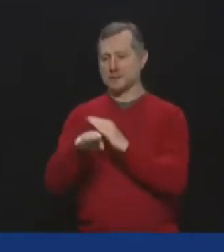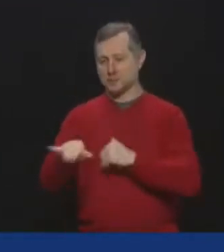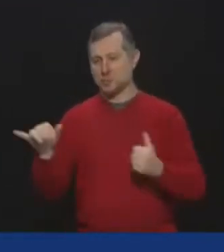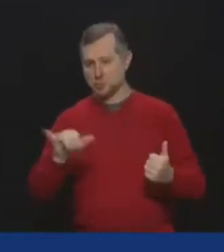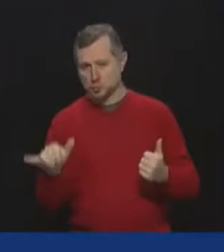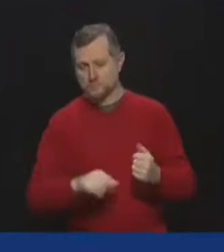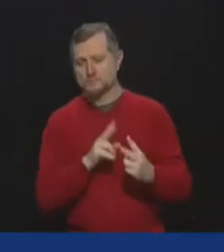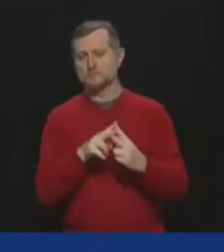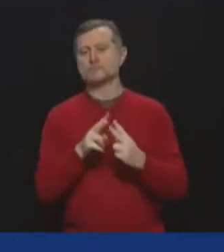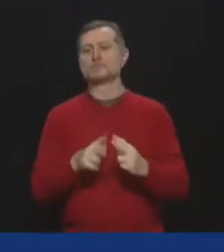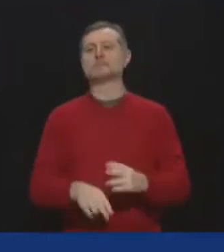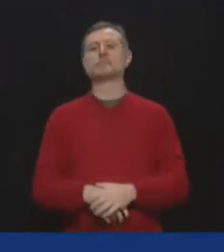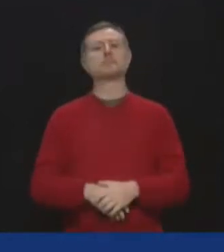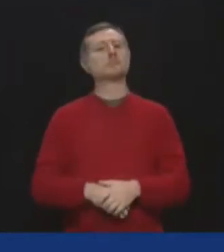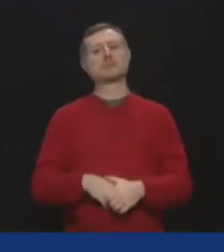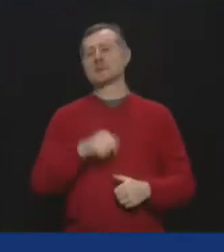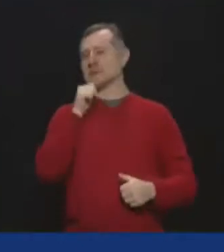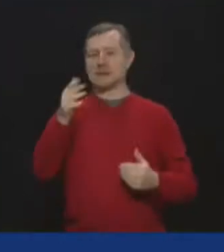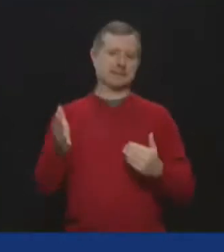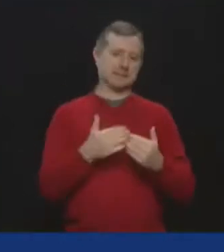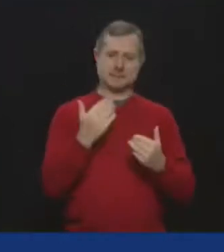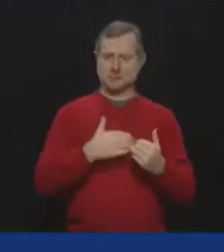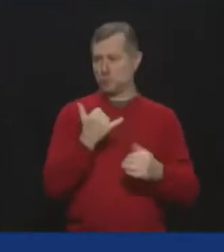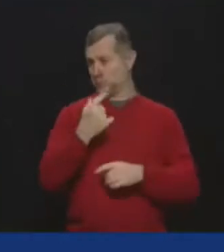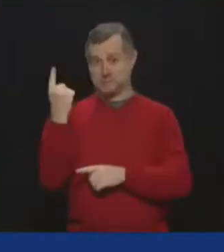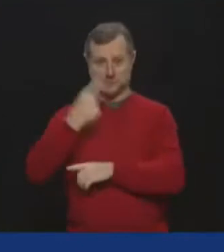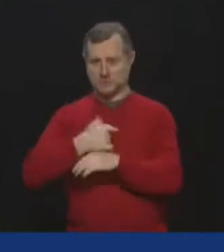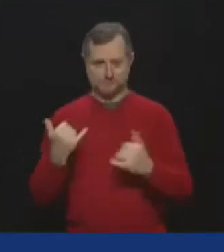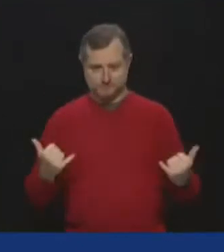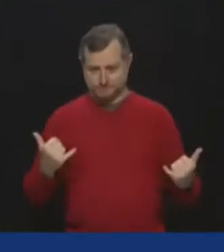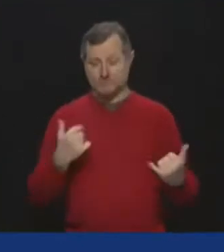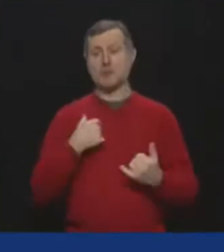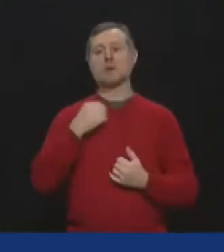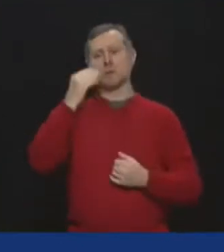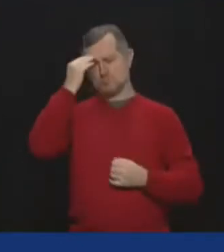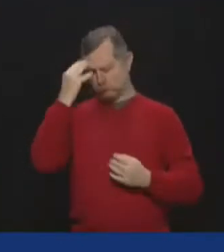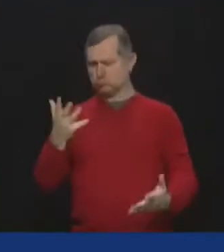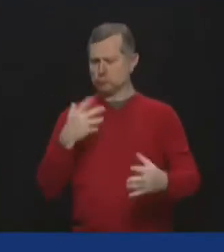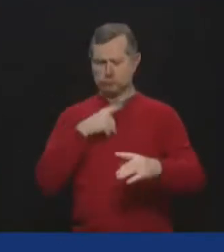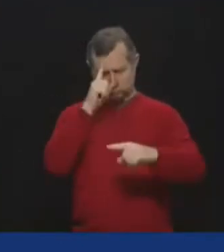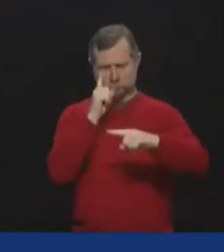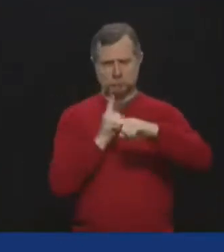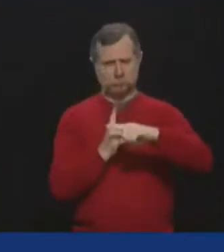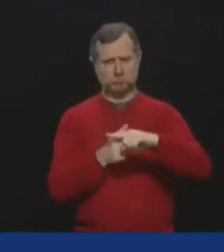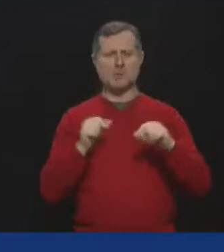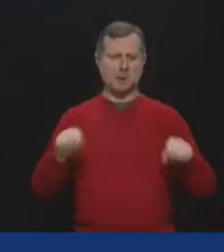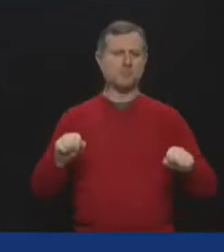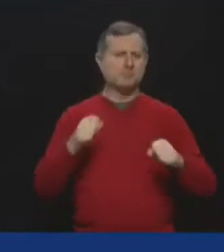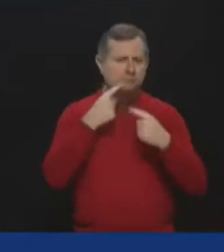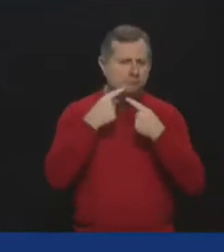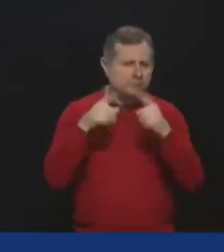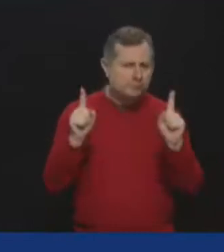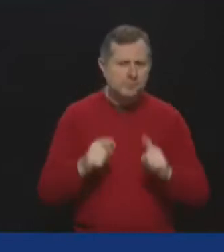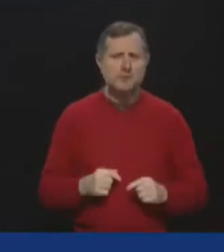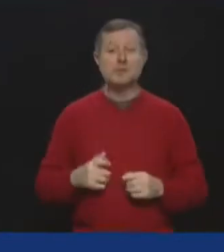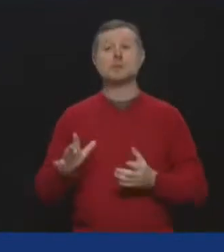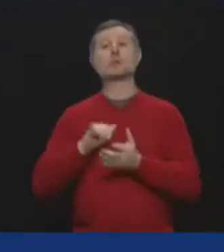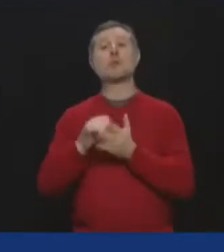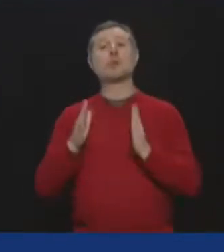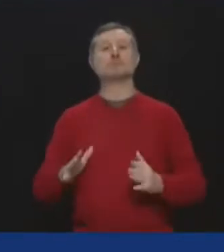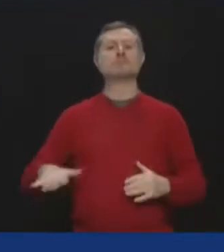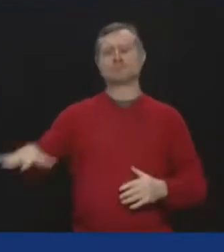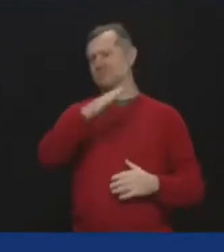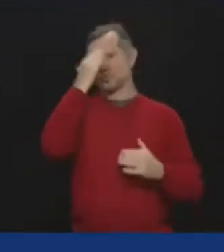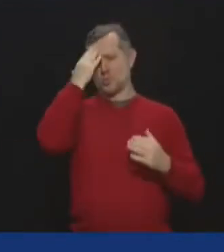these are troubling times, but we've been through some tough times before. And New Yorkers know what to do. We